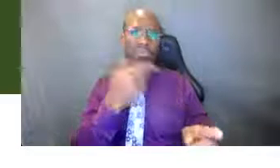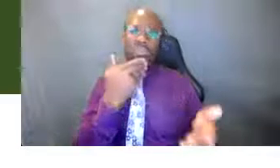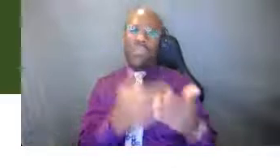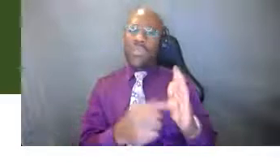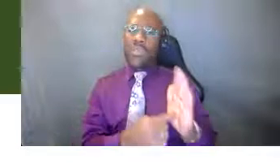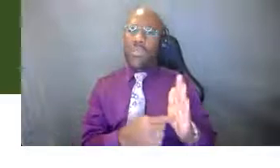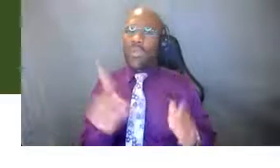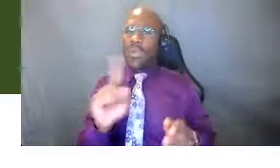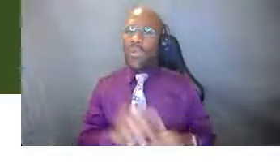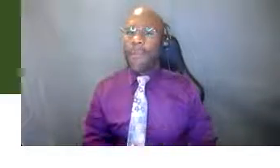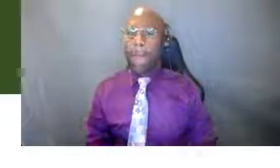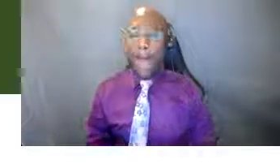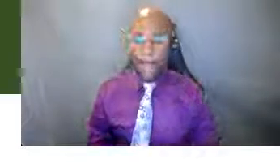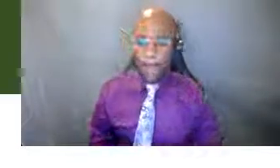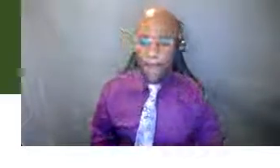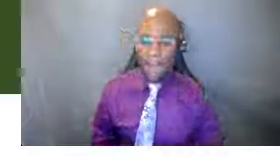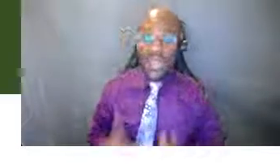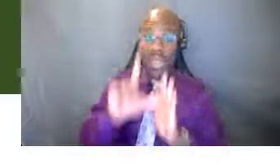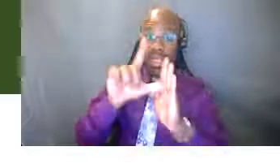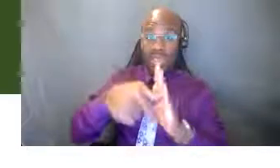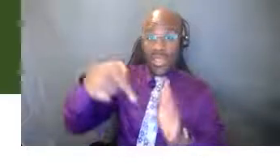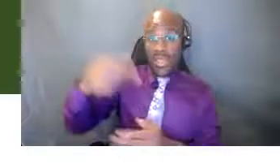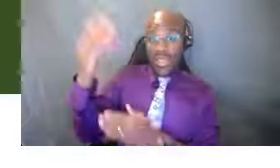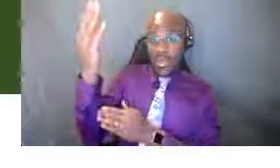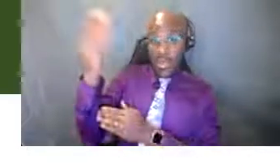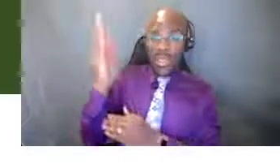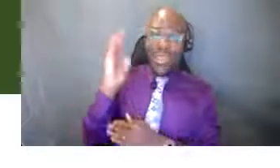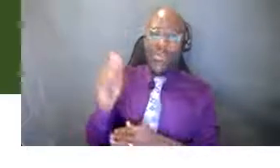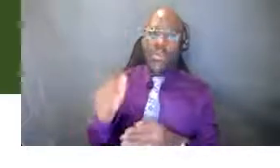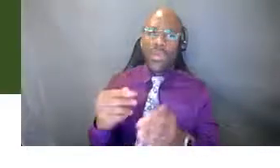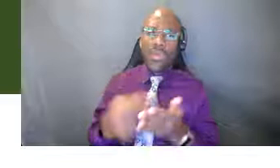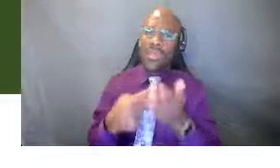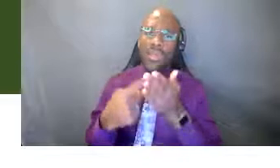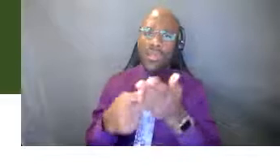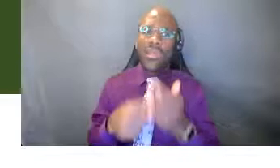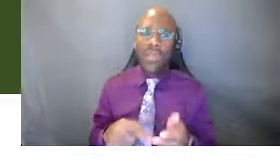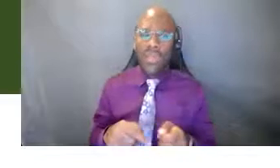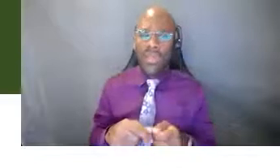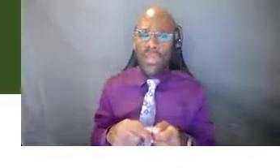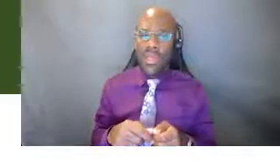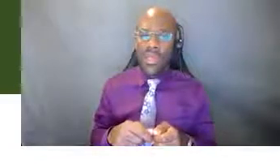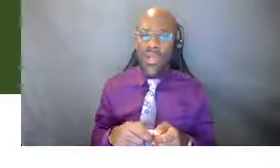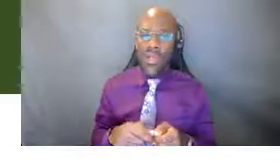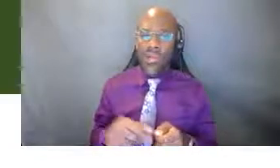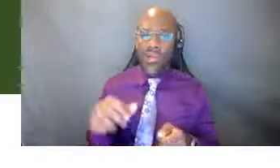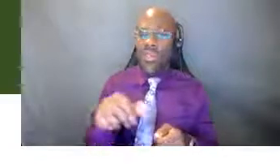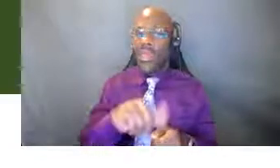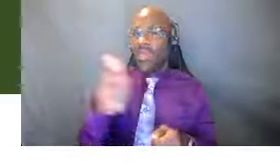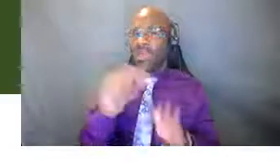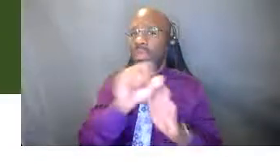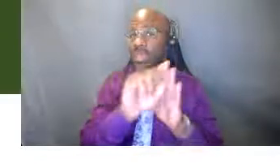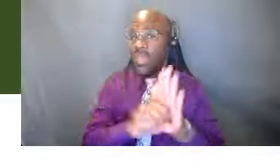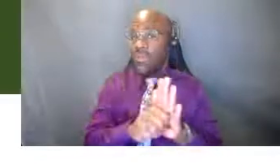the presentation about some ideas for reforms, as well as some states who